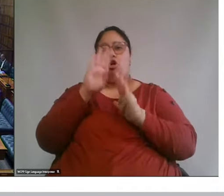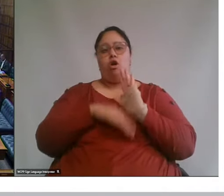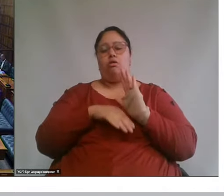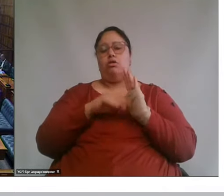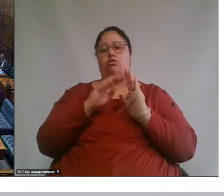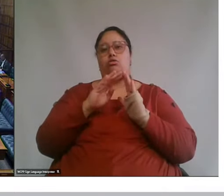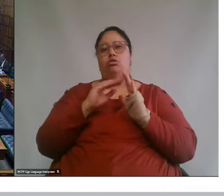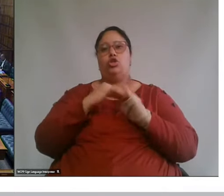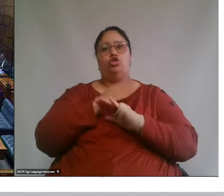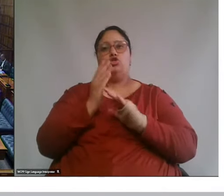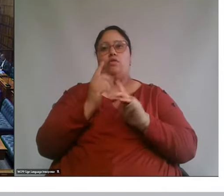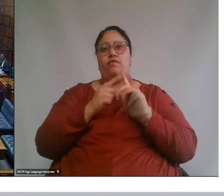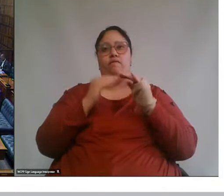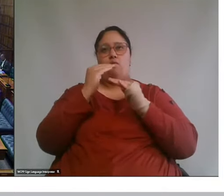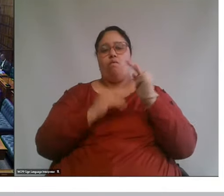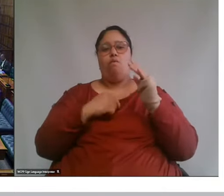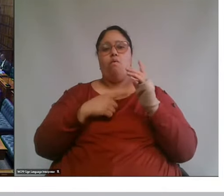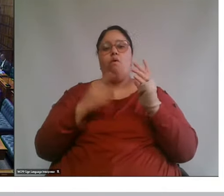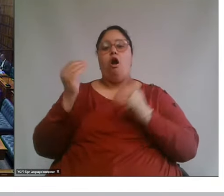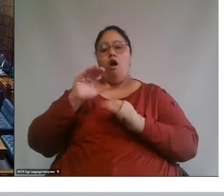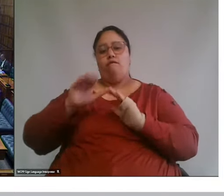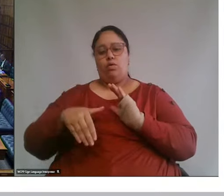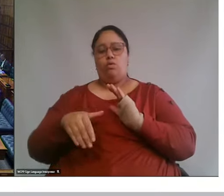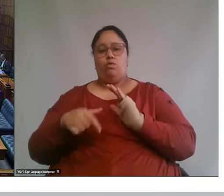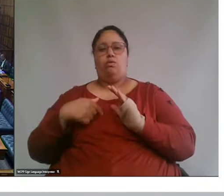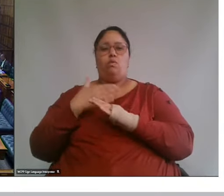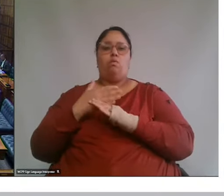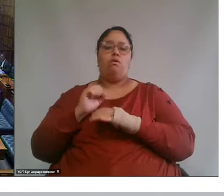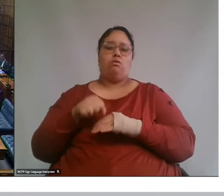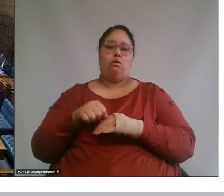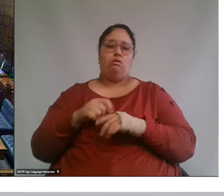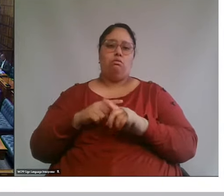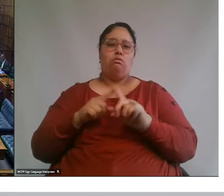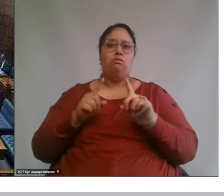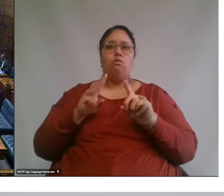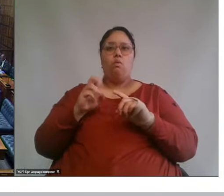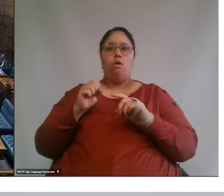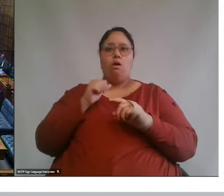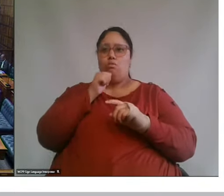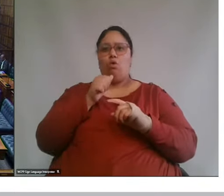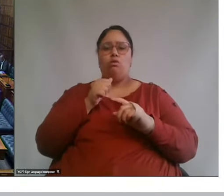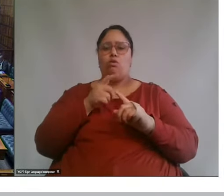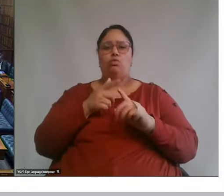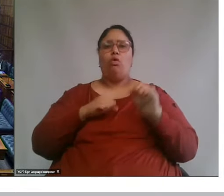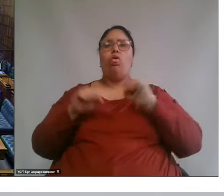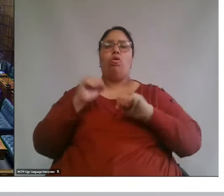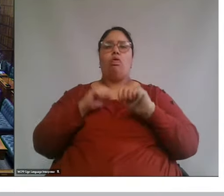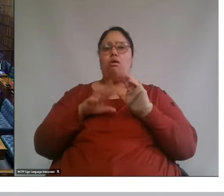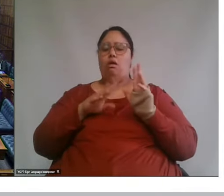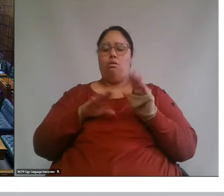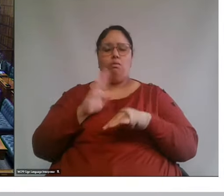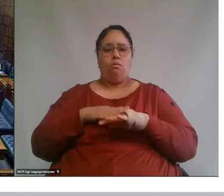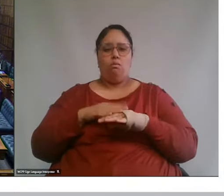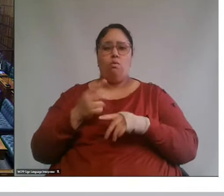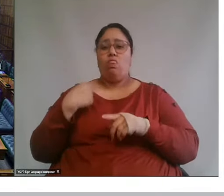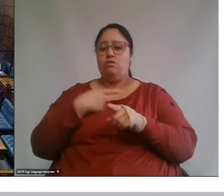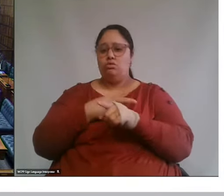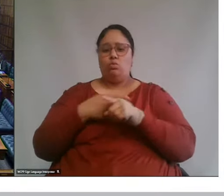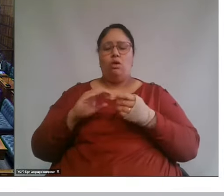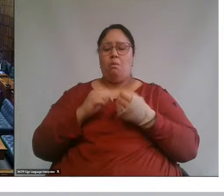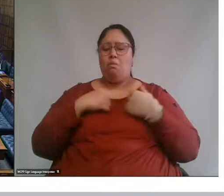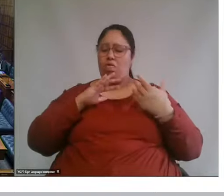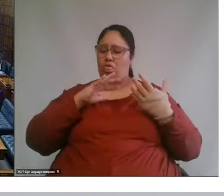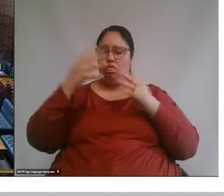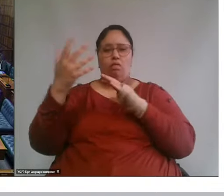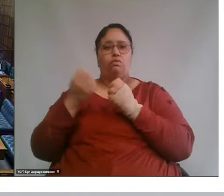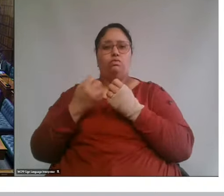investment that uh through your work as West gr that you had had done um my my my